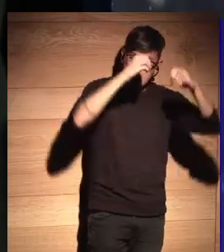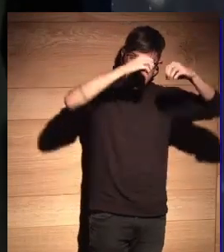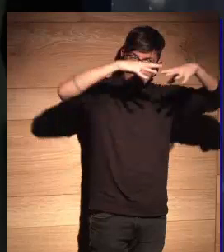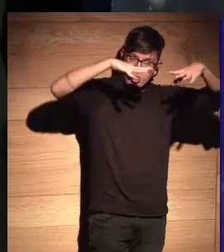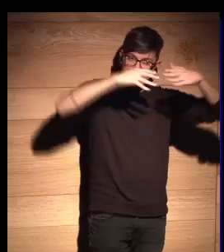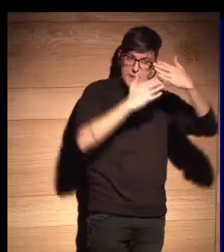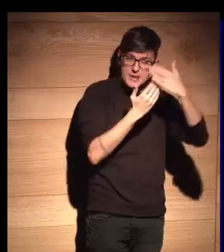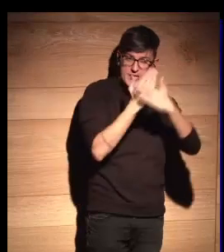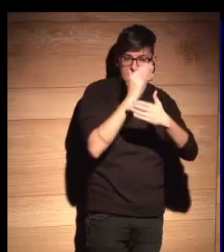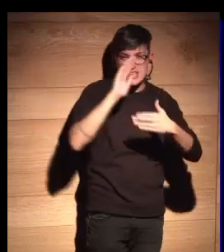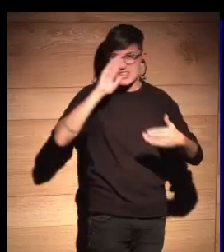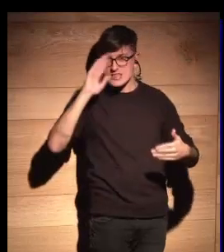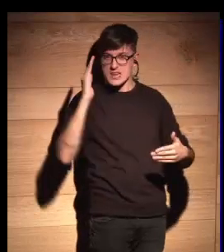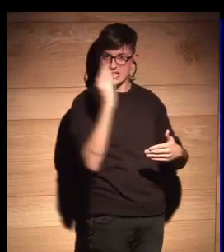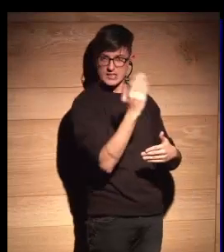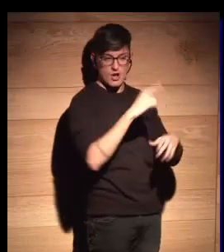o'clock in the morning.